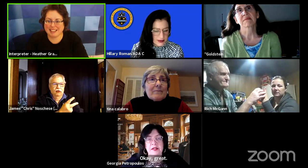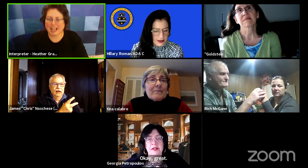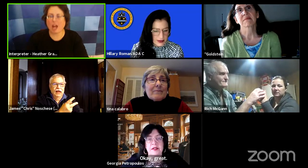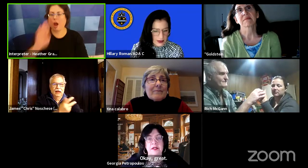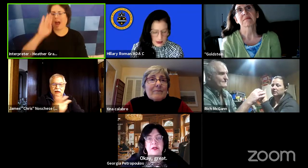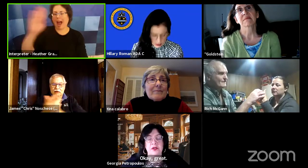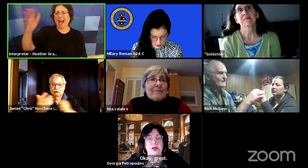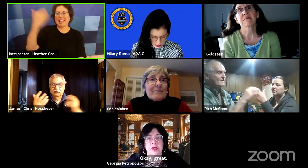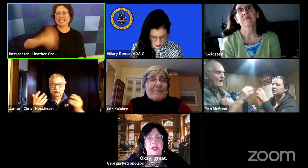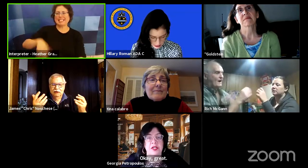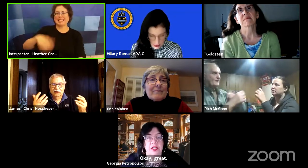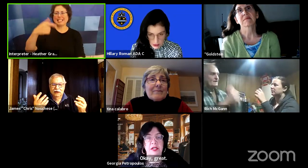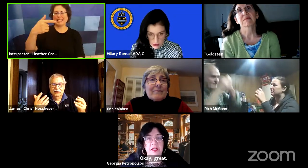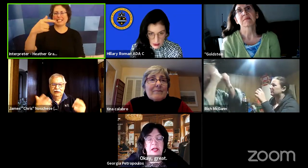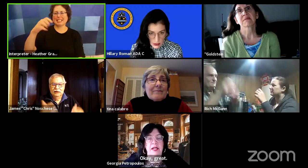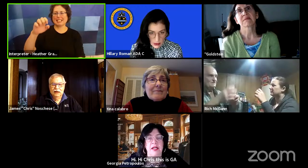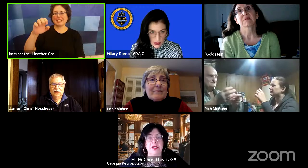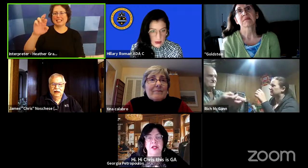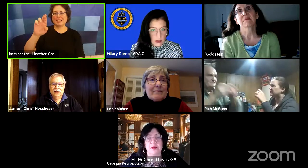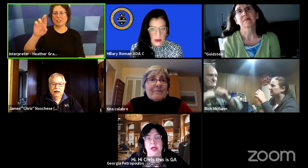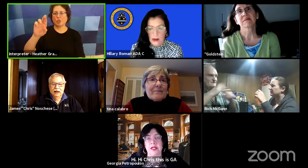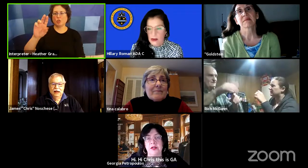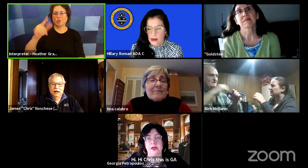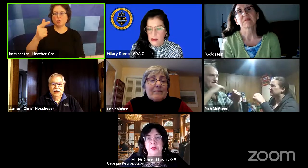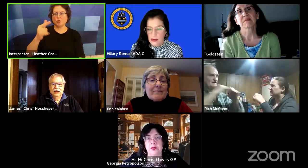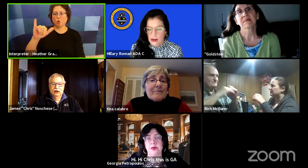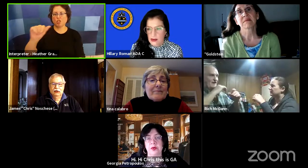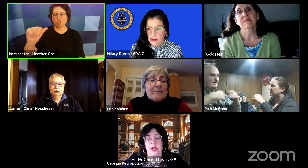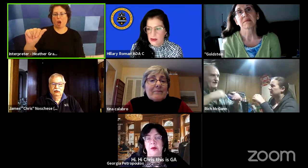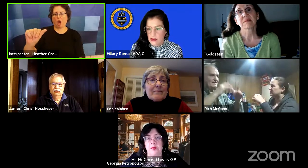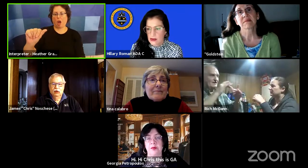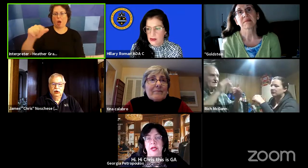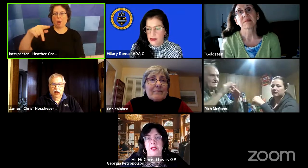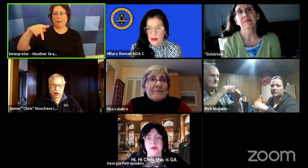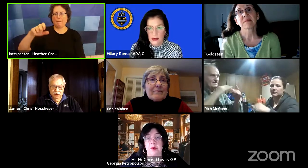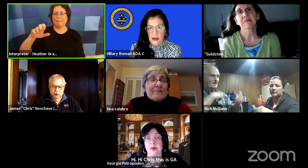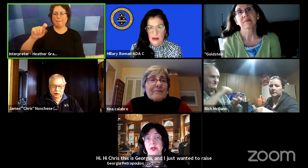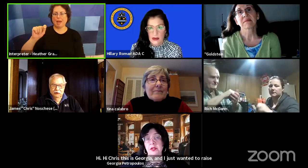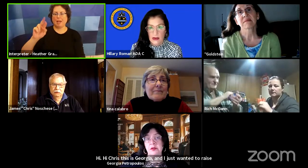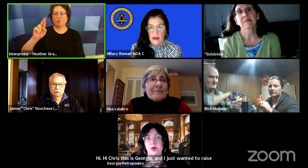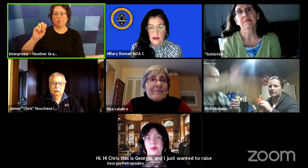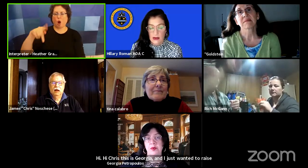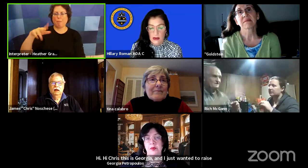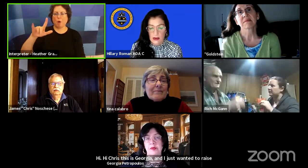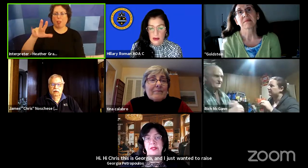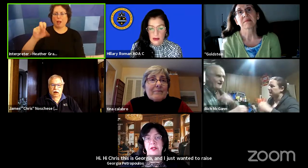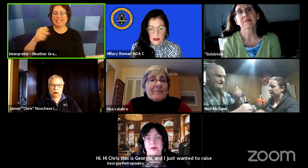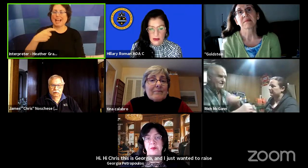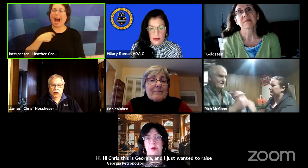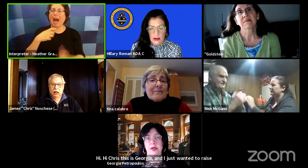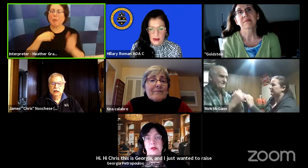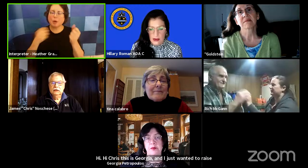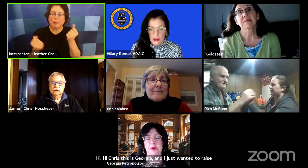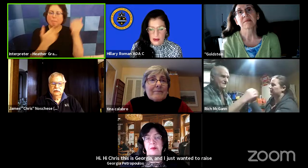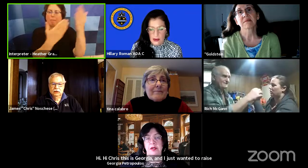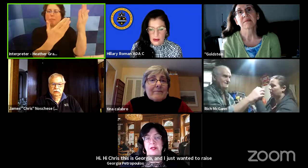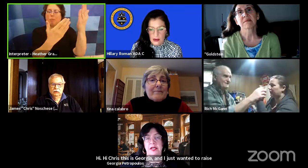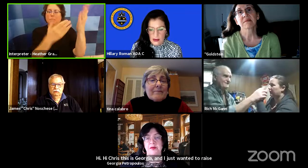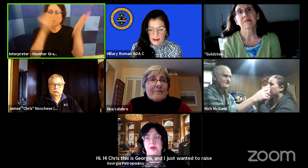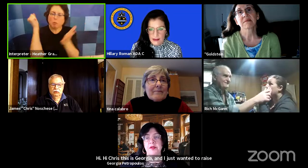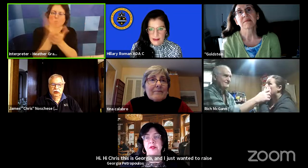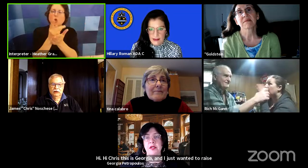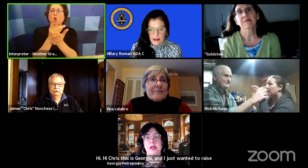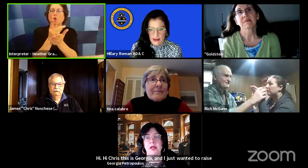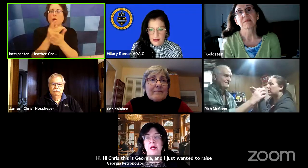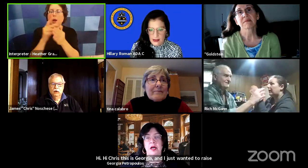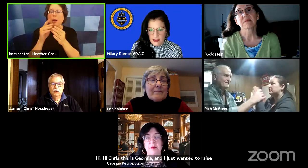Hi, Chris, this is Georgia, and I just wanted to raise the motion to approve a letter of support from our